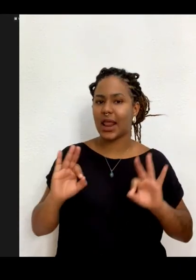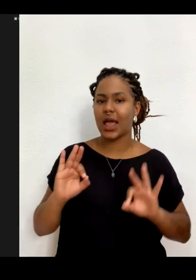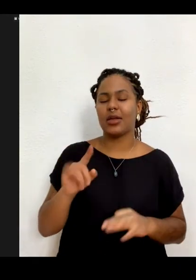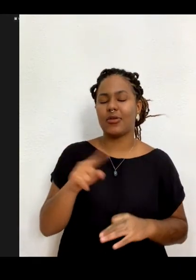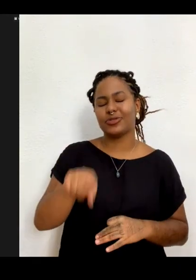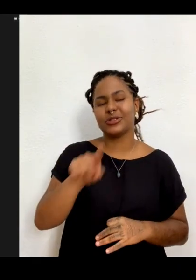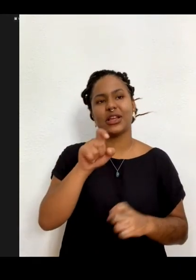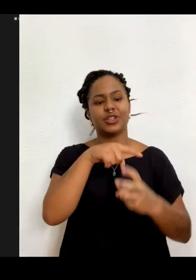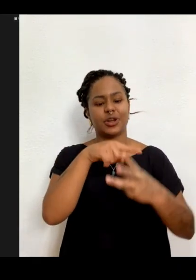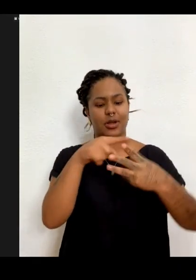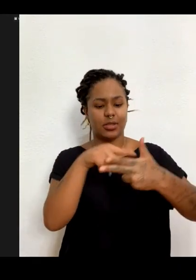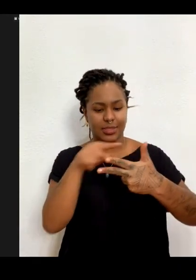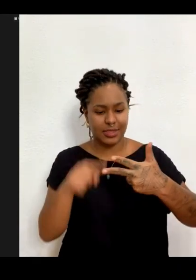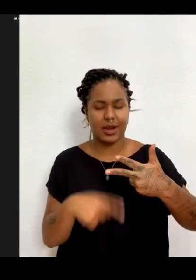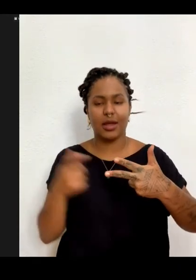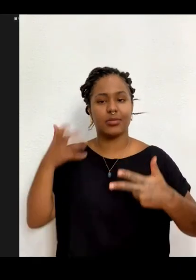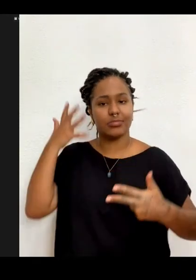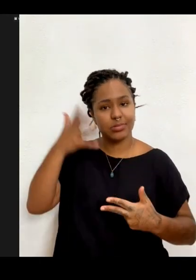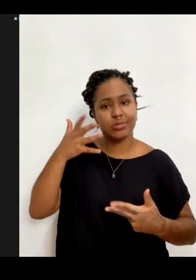foreign